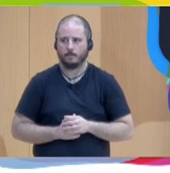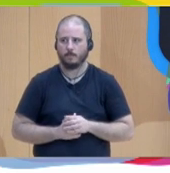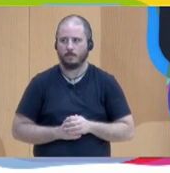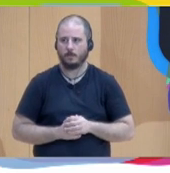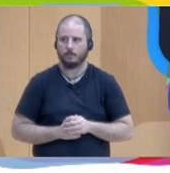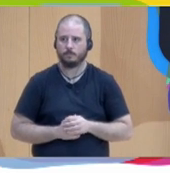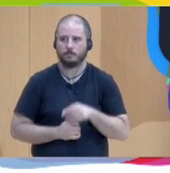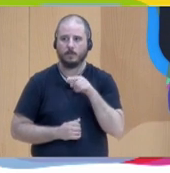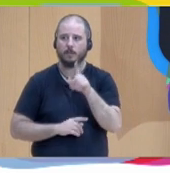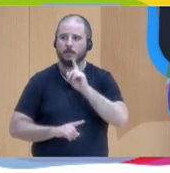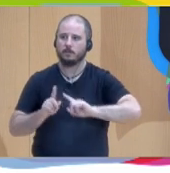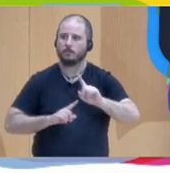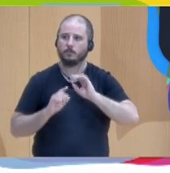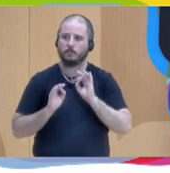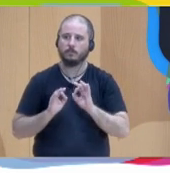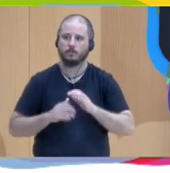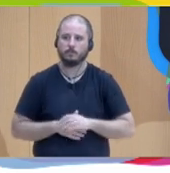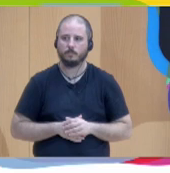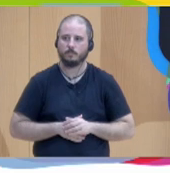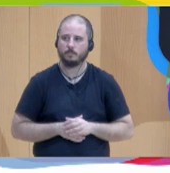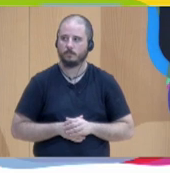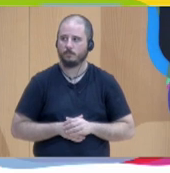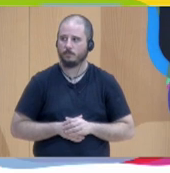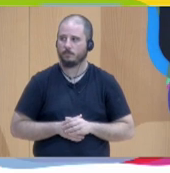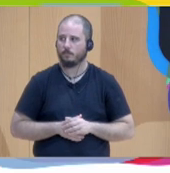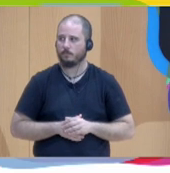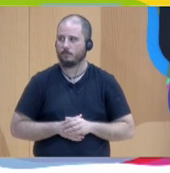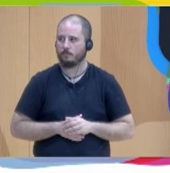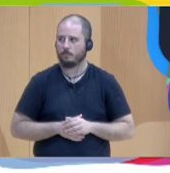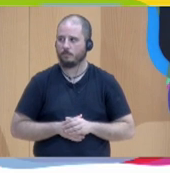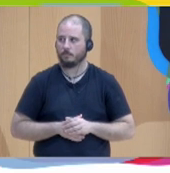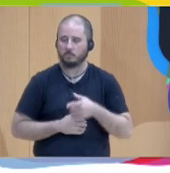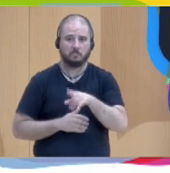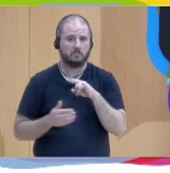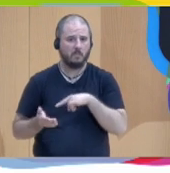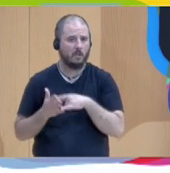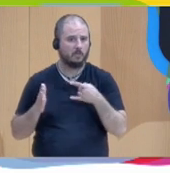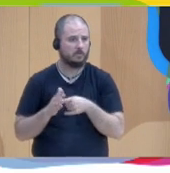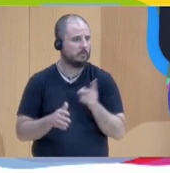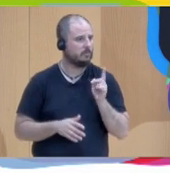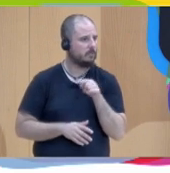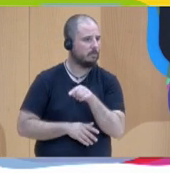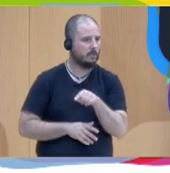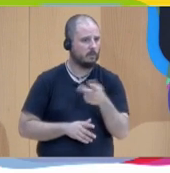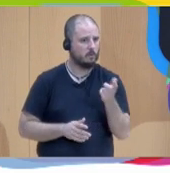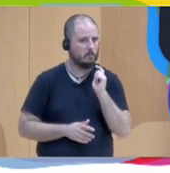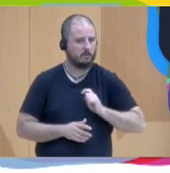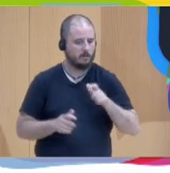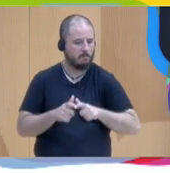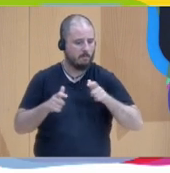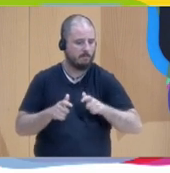increasing the more of professionals' education. But we need at the same time the structure